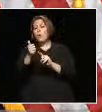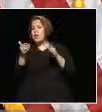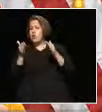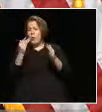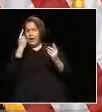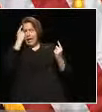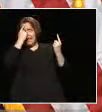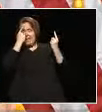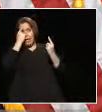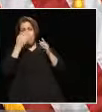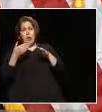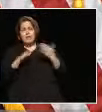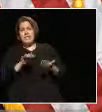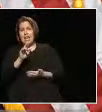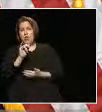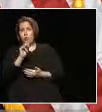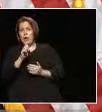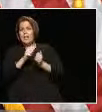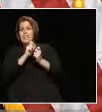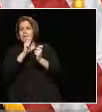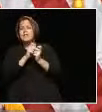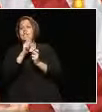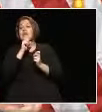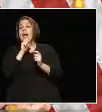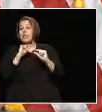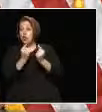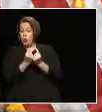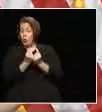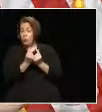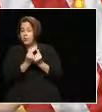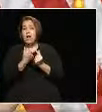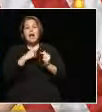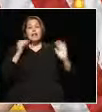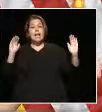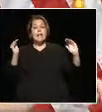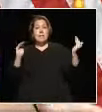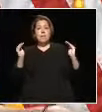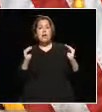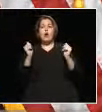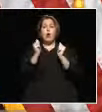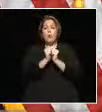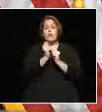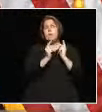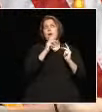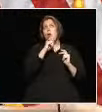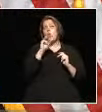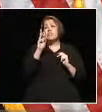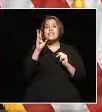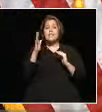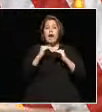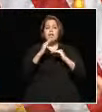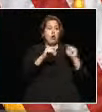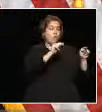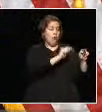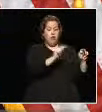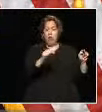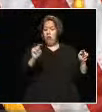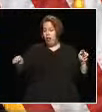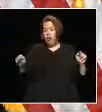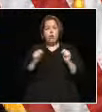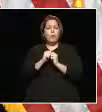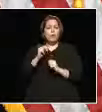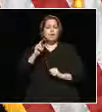thinking about death rate in specific age groups. Like, let's compare the death rate among those 65 and over when we compare